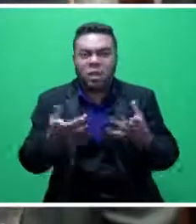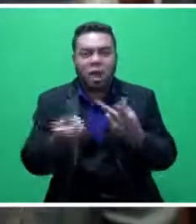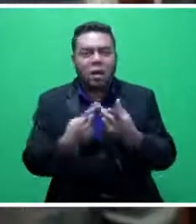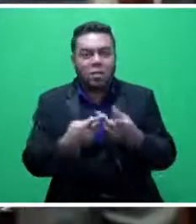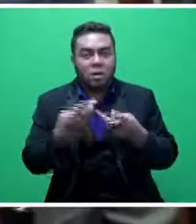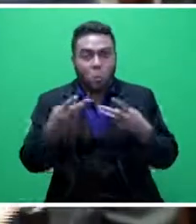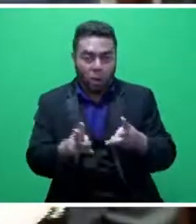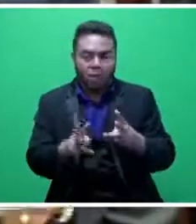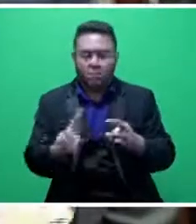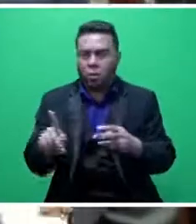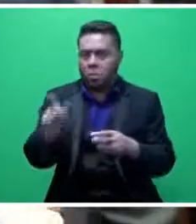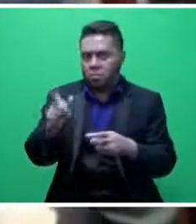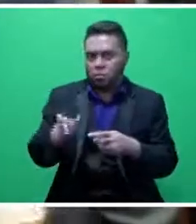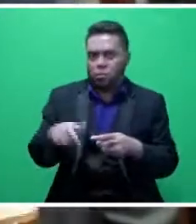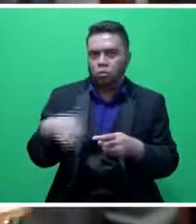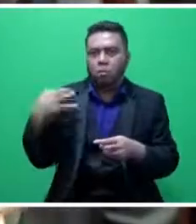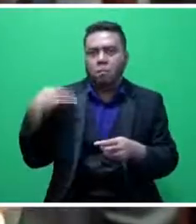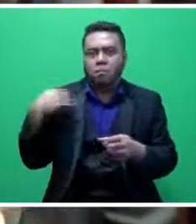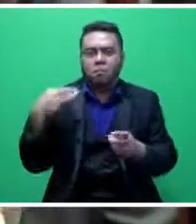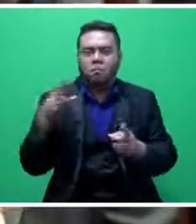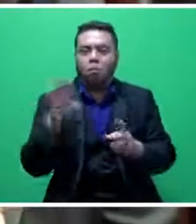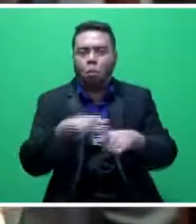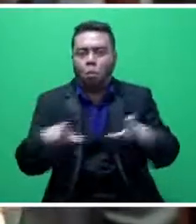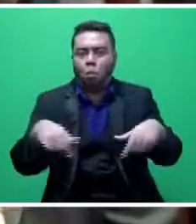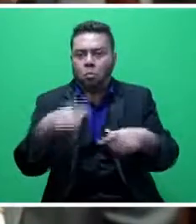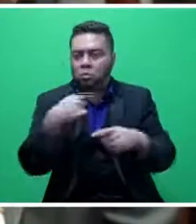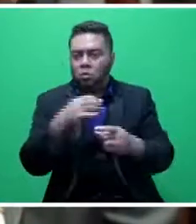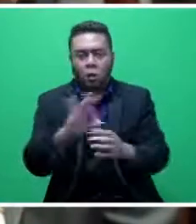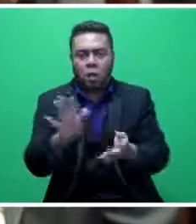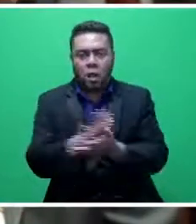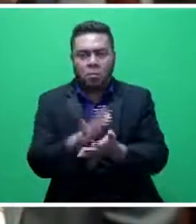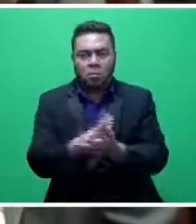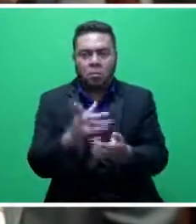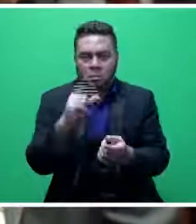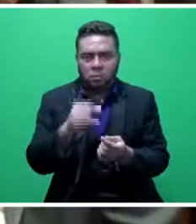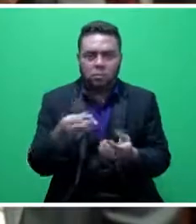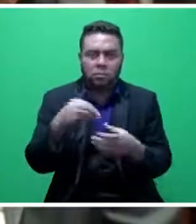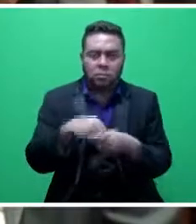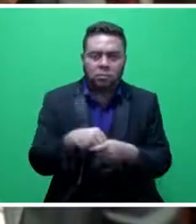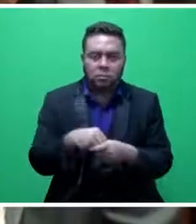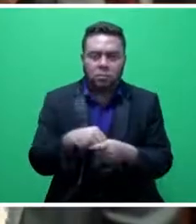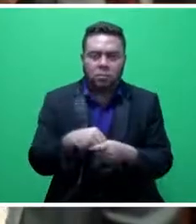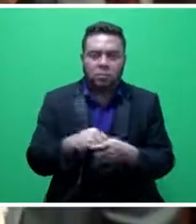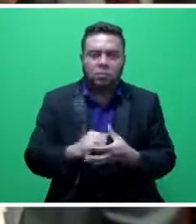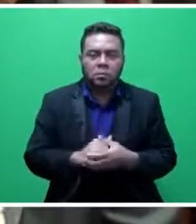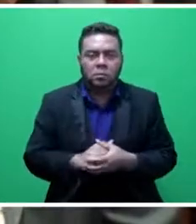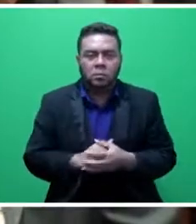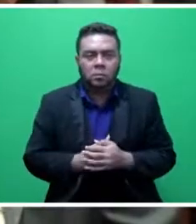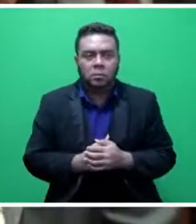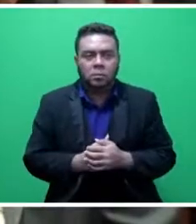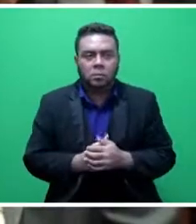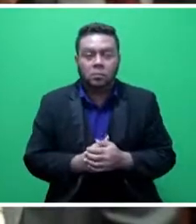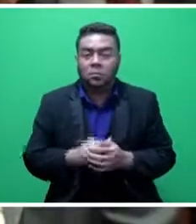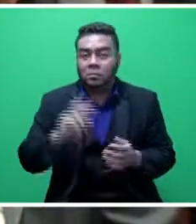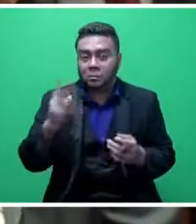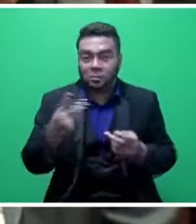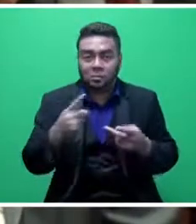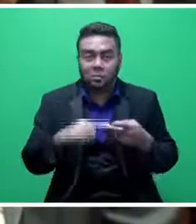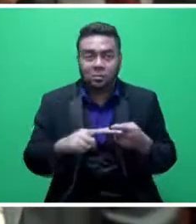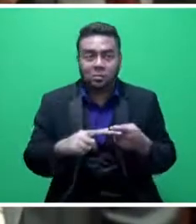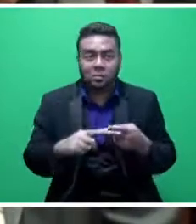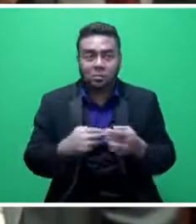avenue of appeal process to the person who is dissatisfied by the decision of the controller of customs. Second, currently